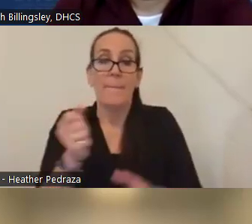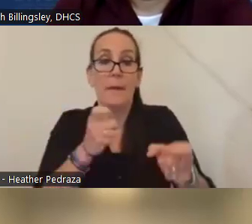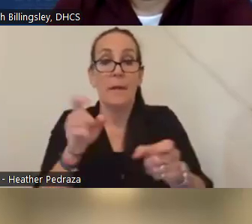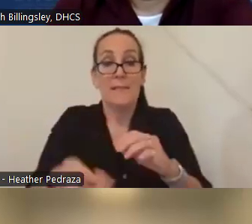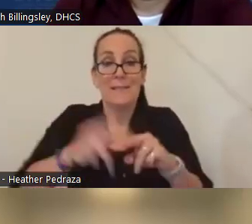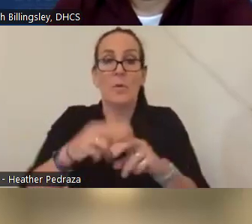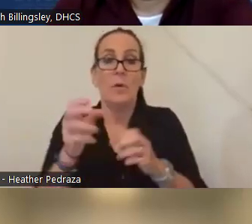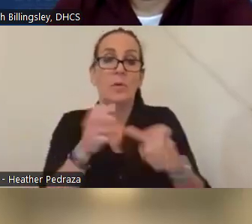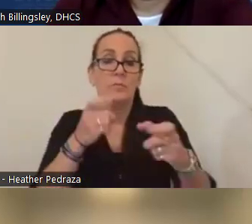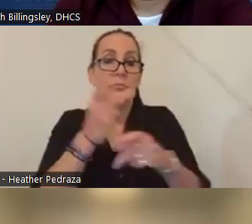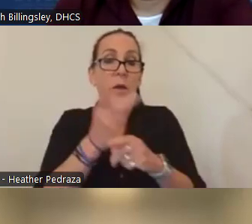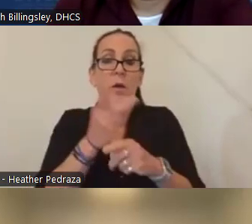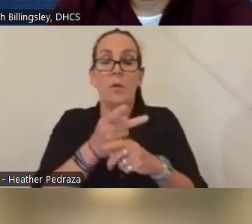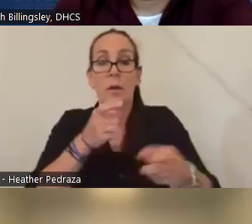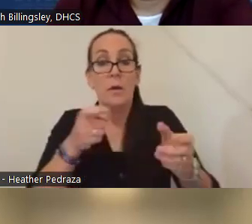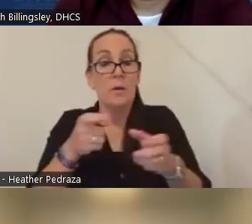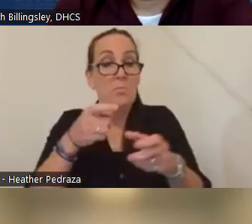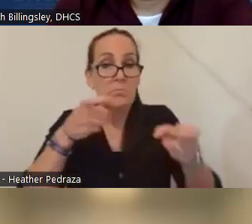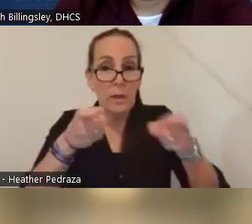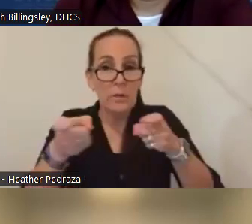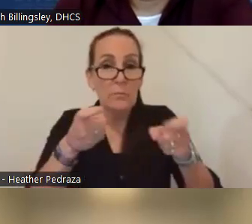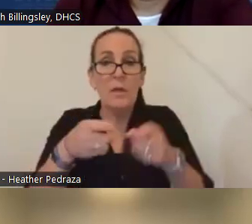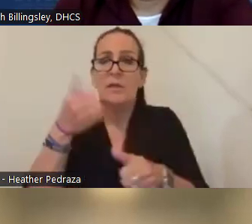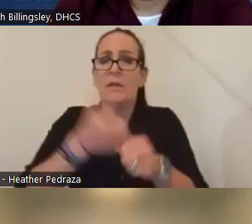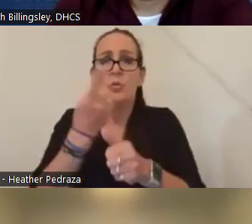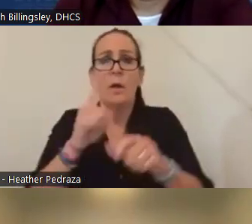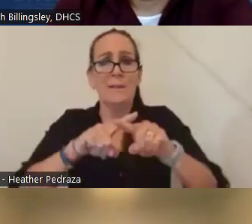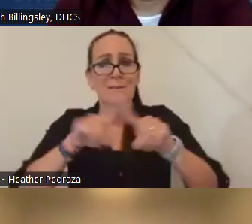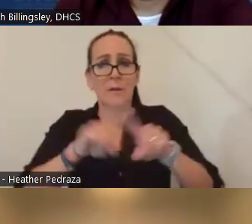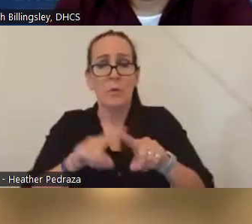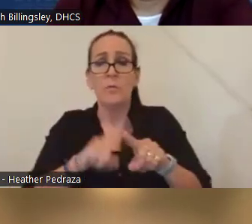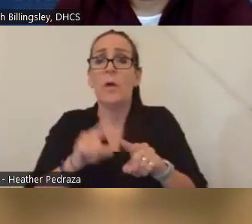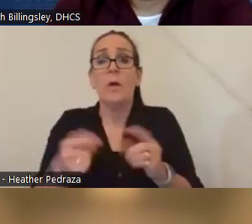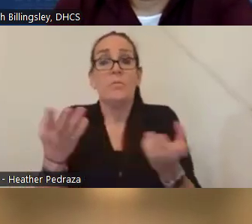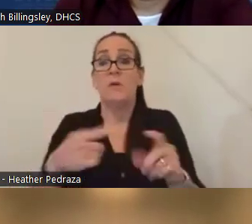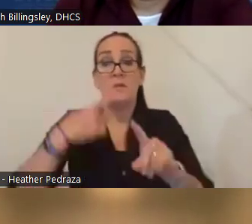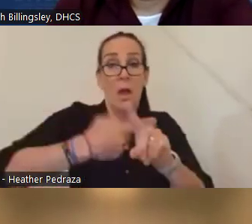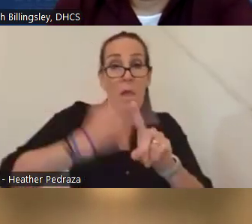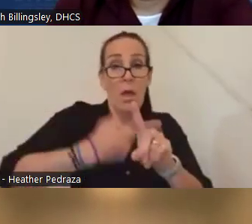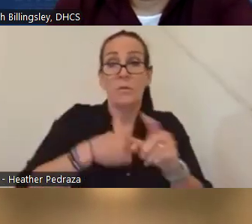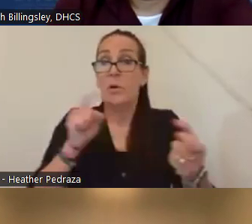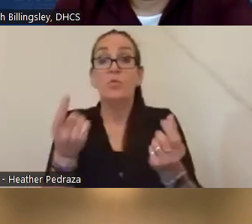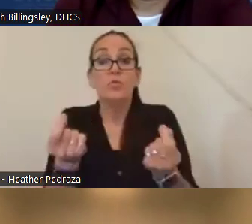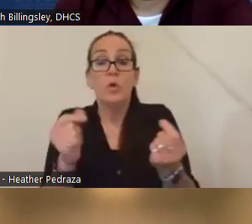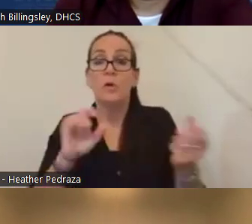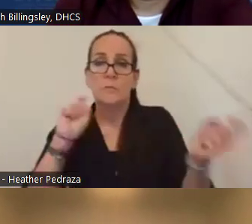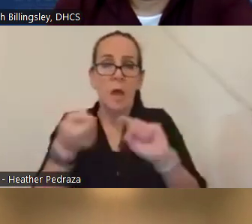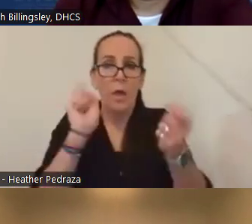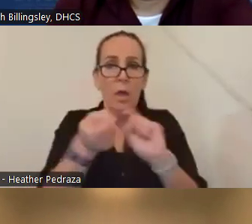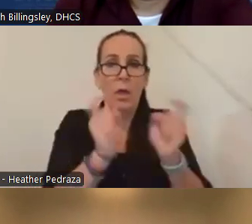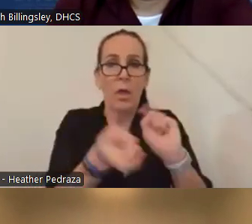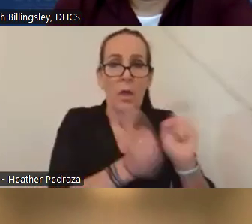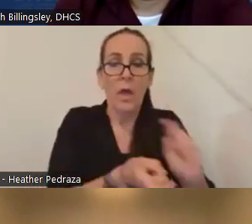them have their own unique way of documenting, and they're constantly changing every month. So we're having to spend lots of time